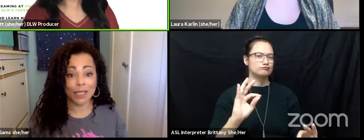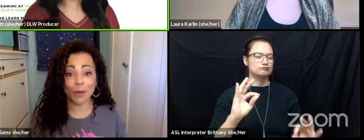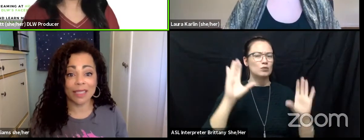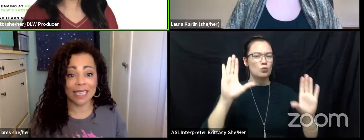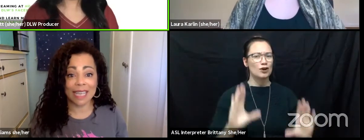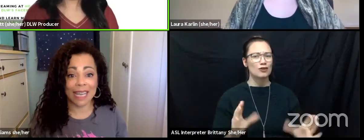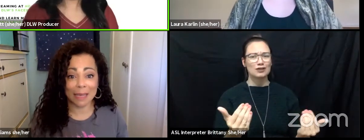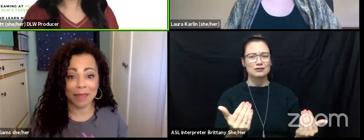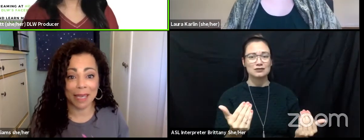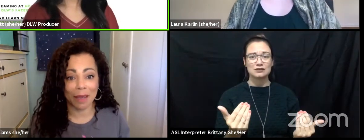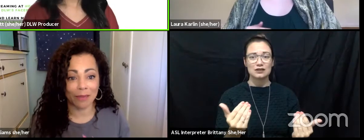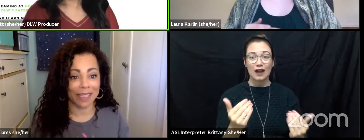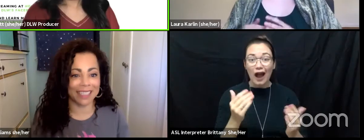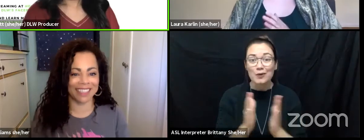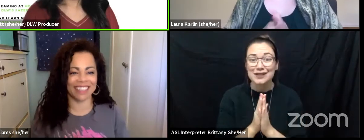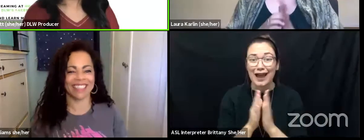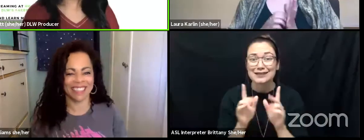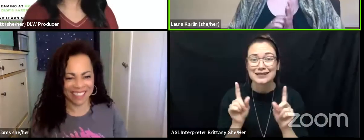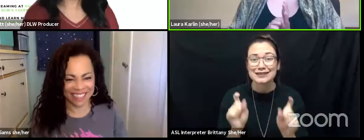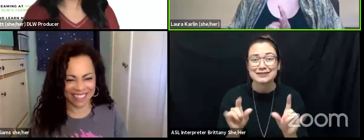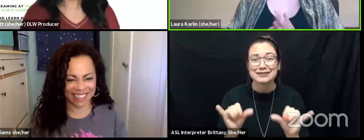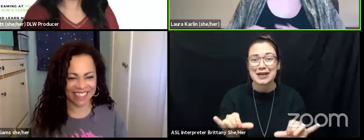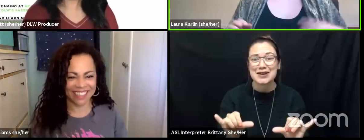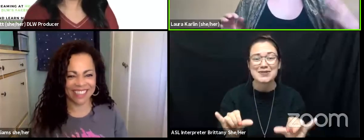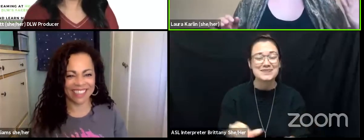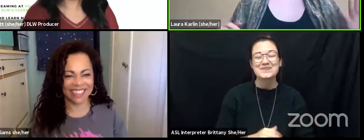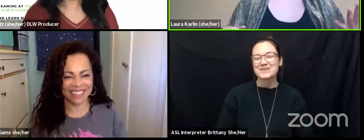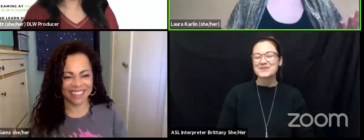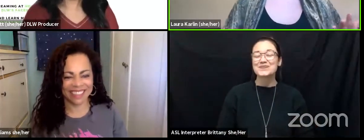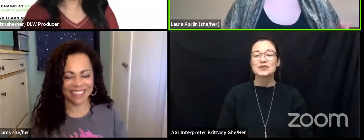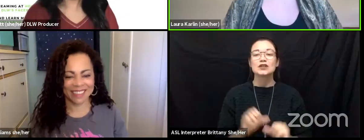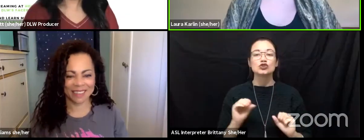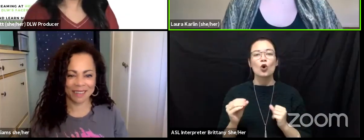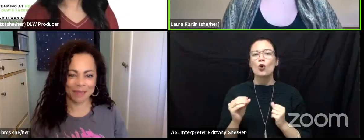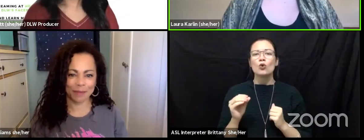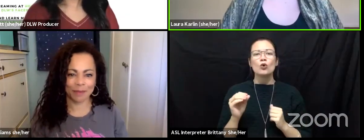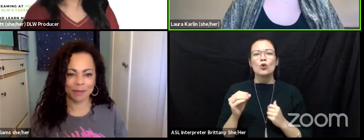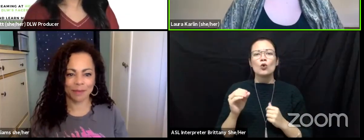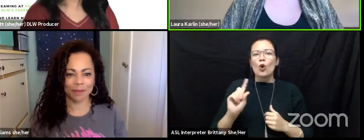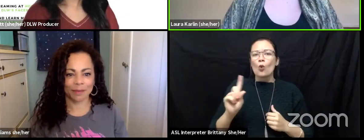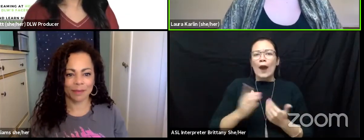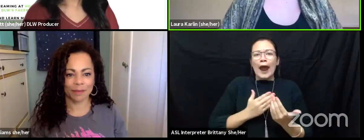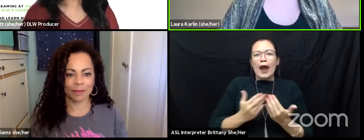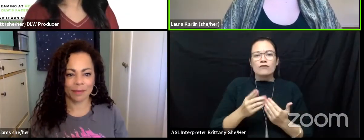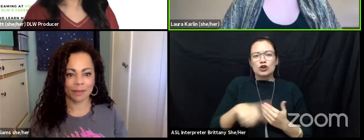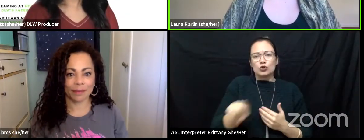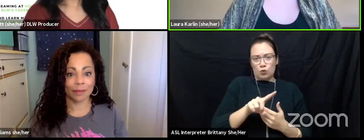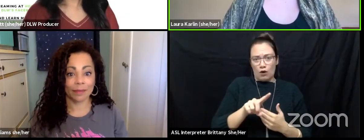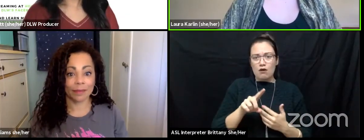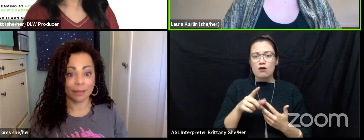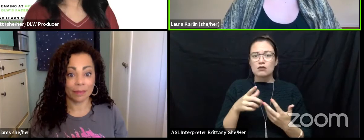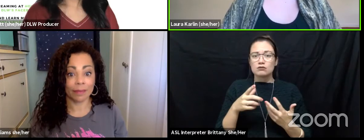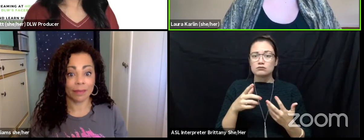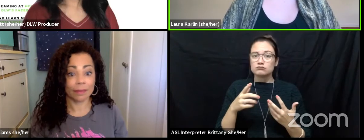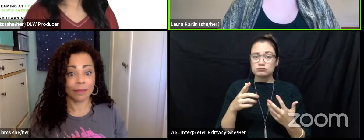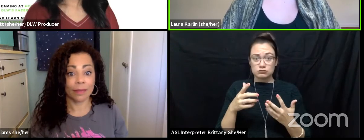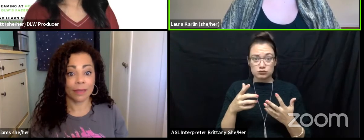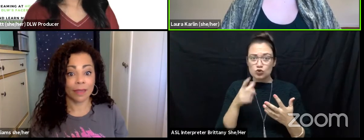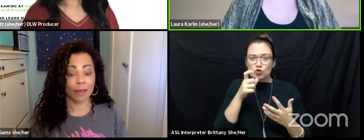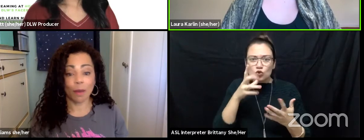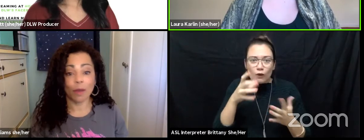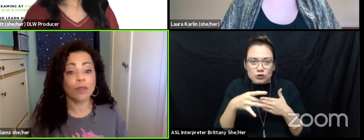it. I was gonna ask the exact same thing, perfect. Okay, excellent. So wherever, Sabra, do you want me to lead something or do you wanna do